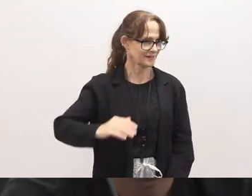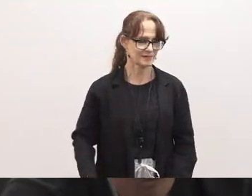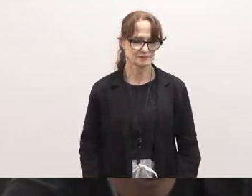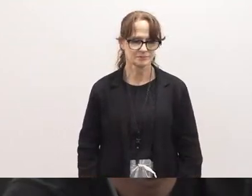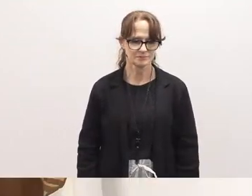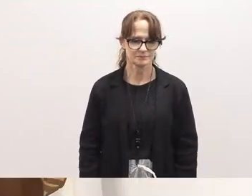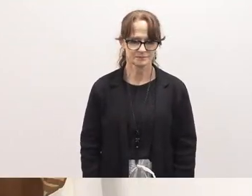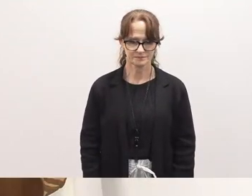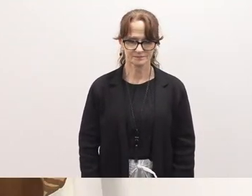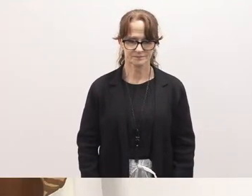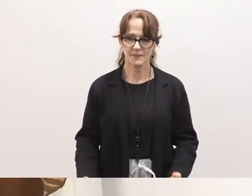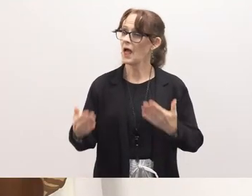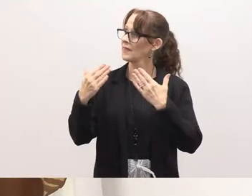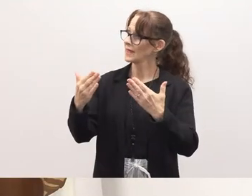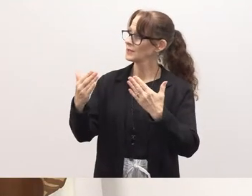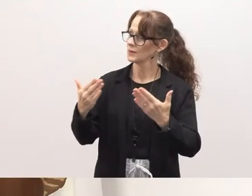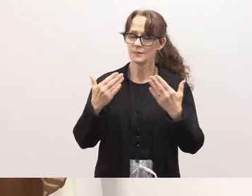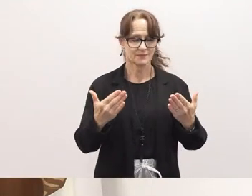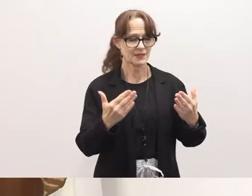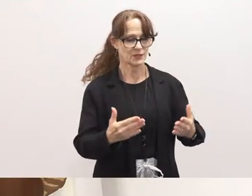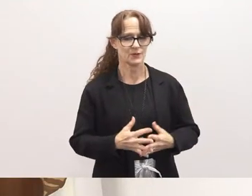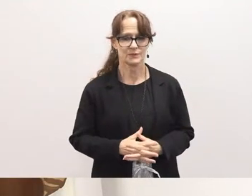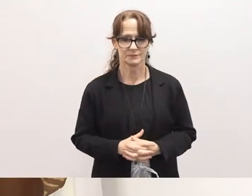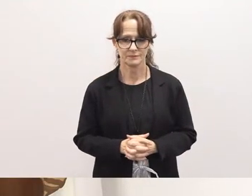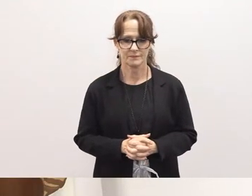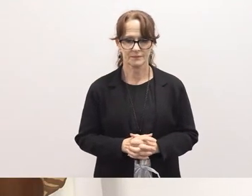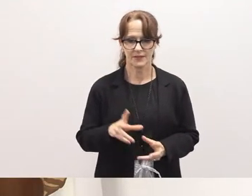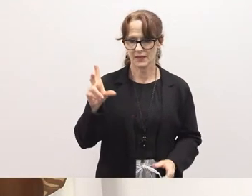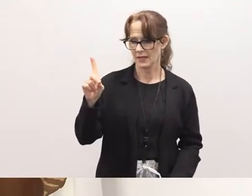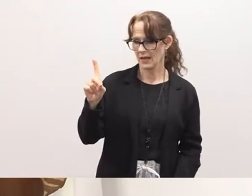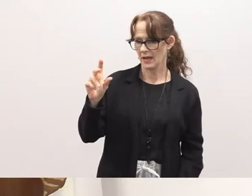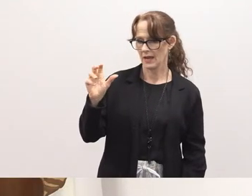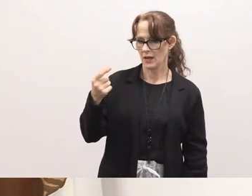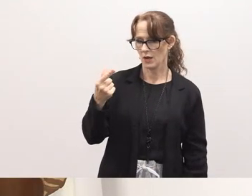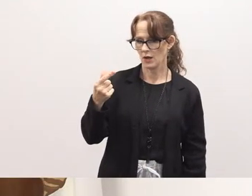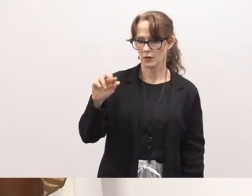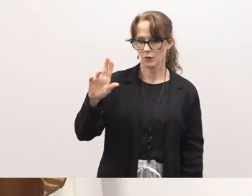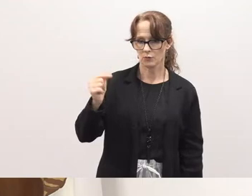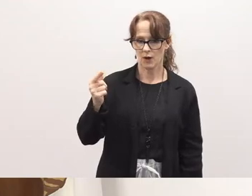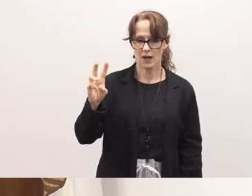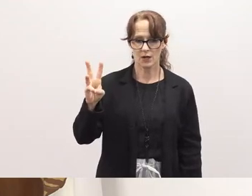Thank you. Next we have Greg West. Greg?